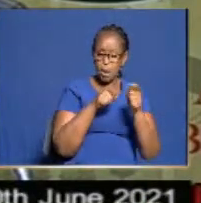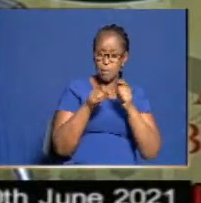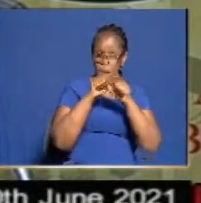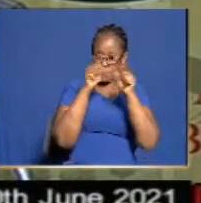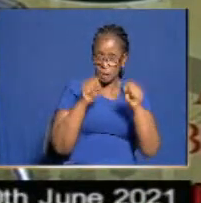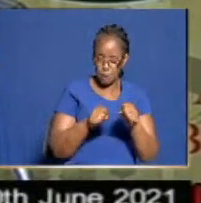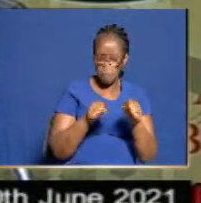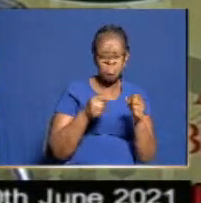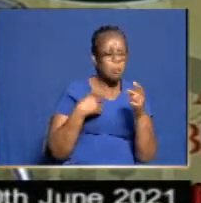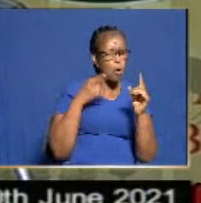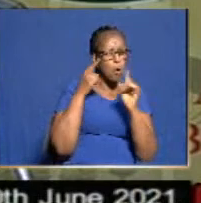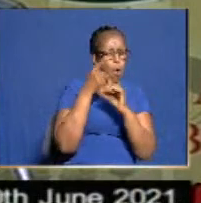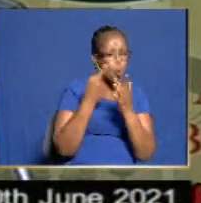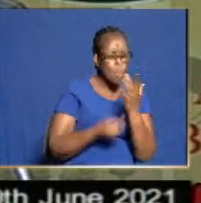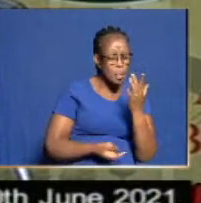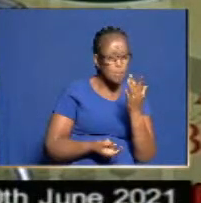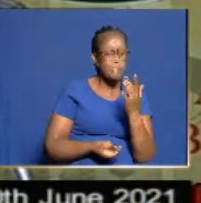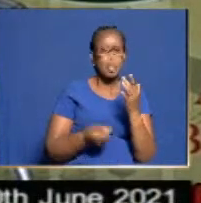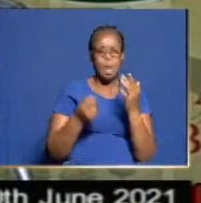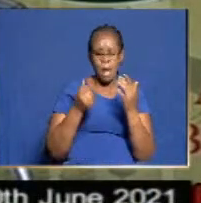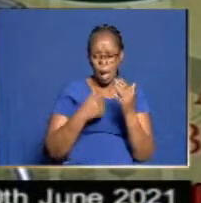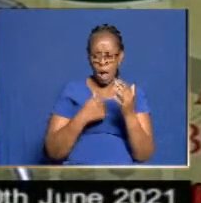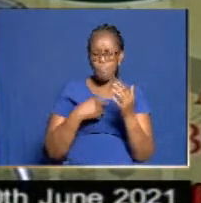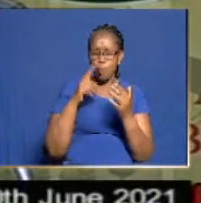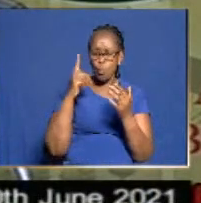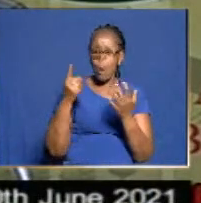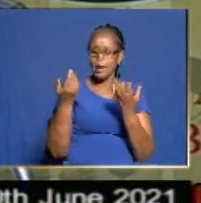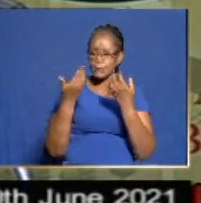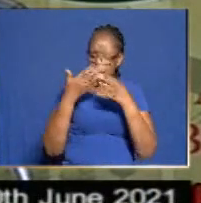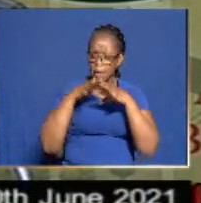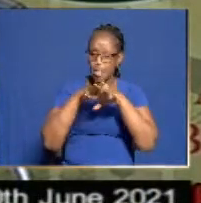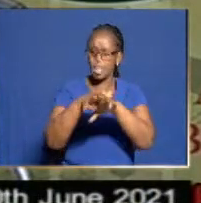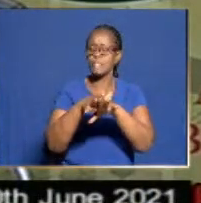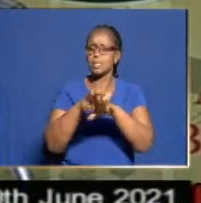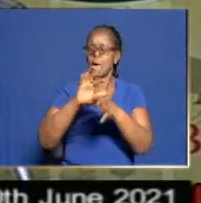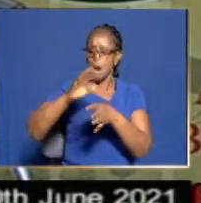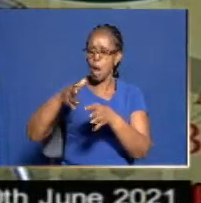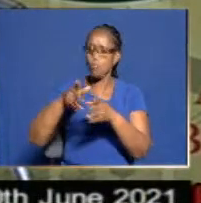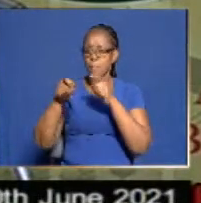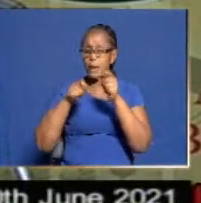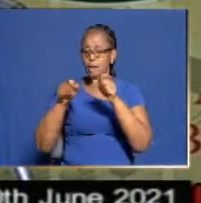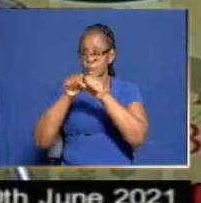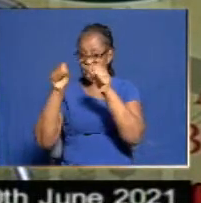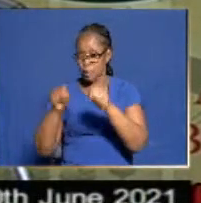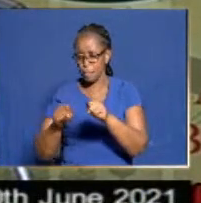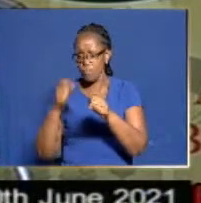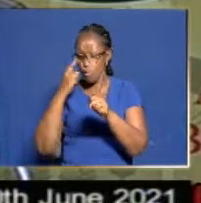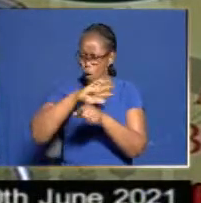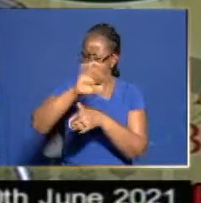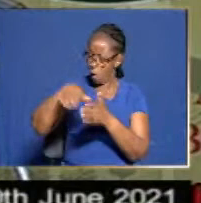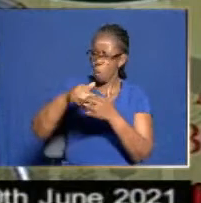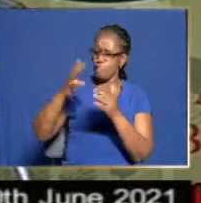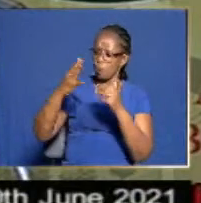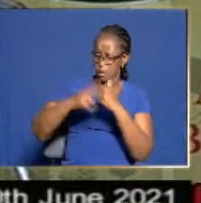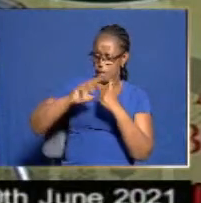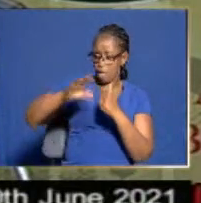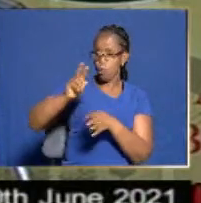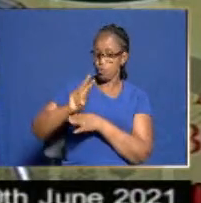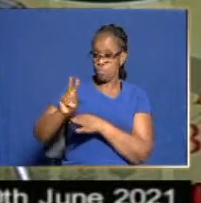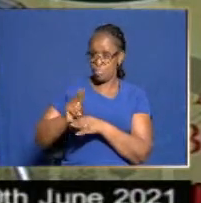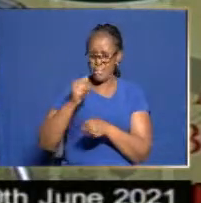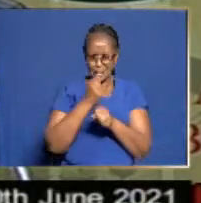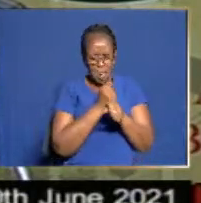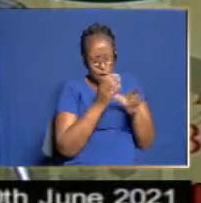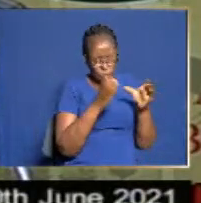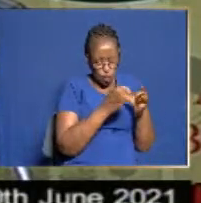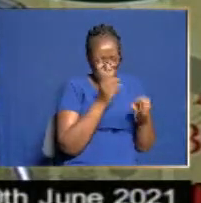view to deploying one integrated county revenue management system for use by all the 47 county governments. The task force has